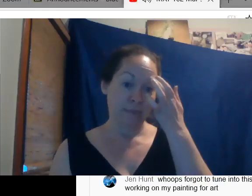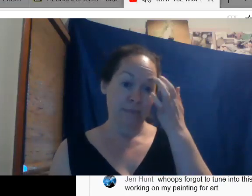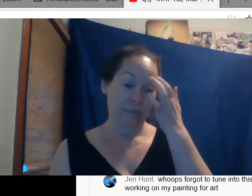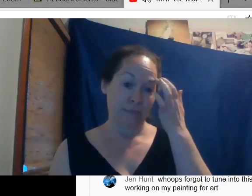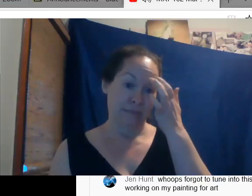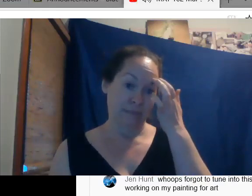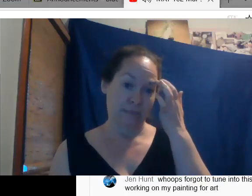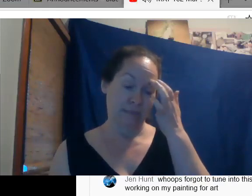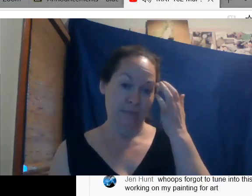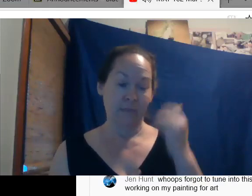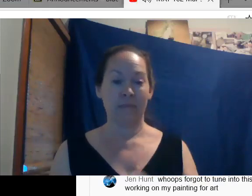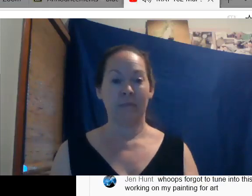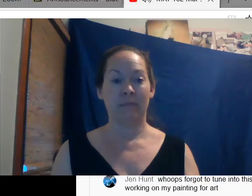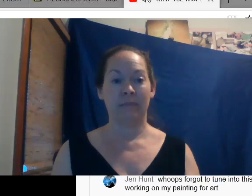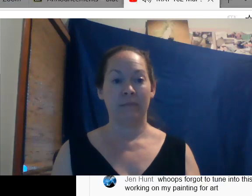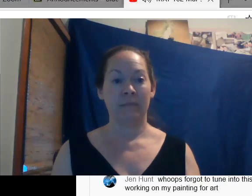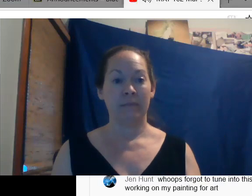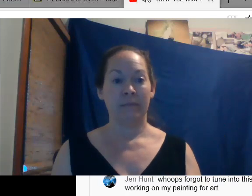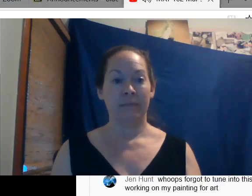We spent time